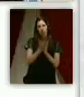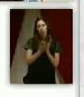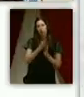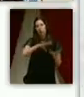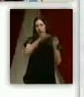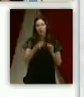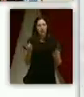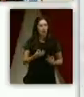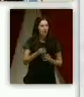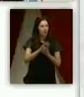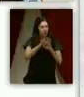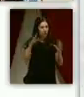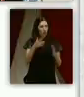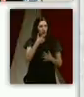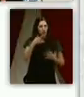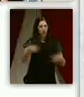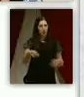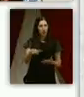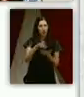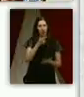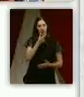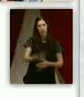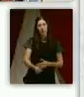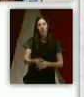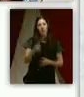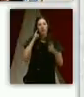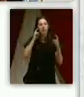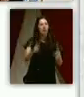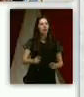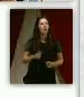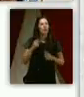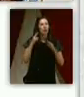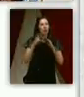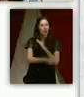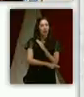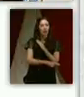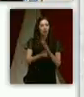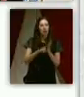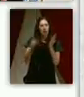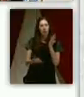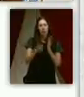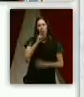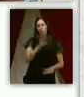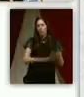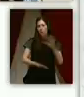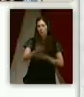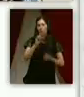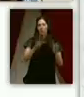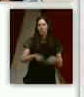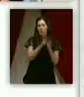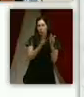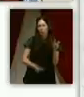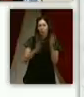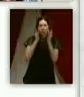config should be clear and simple. And as much as possible, we shall avoid using complex